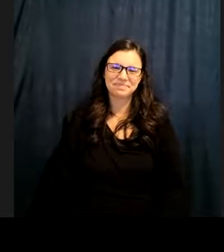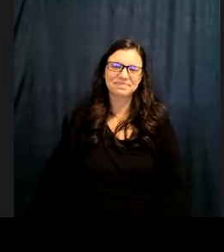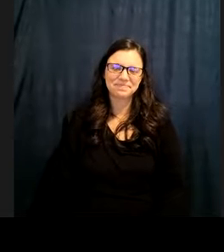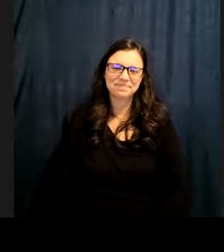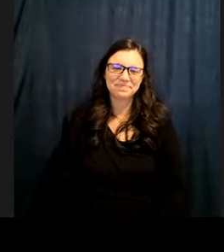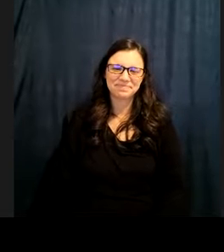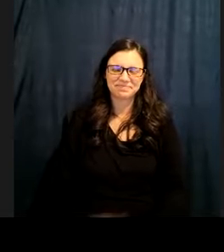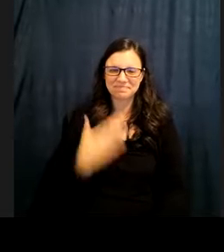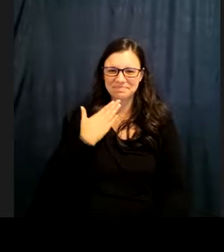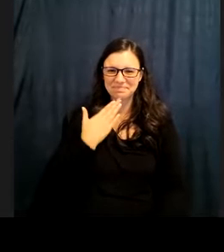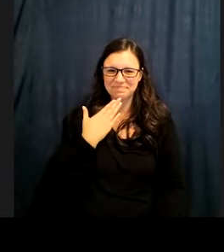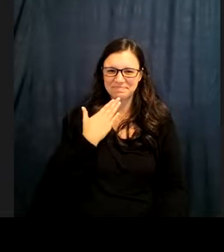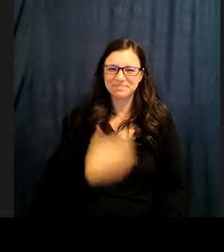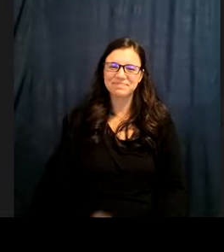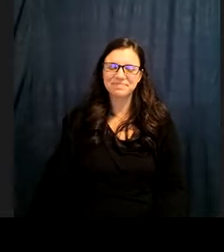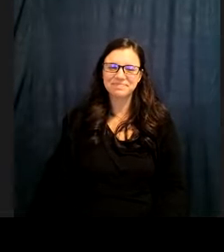Thank you.